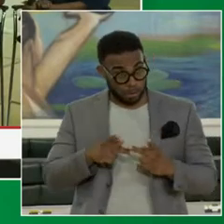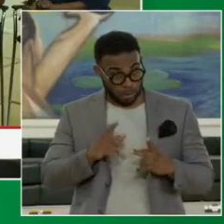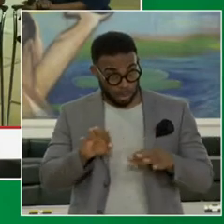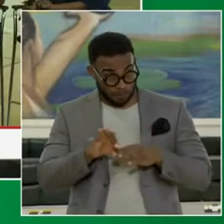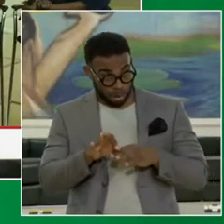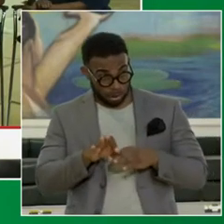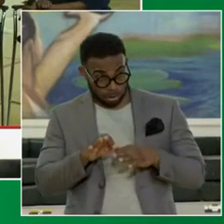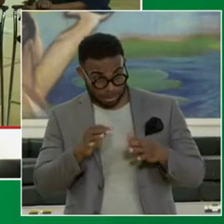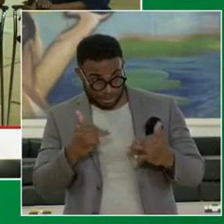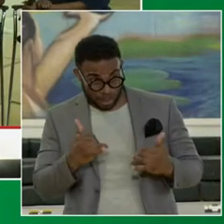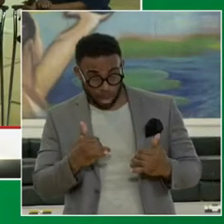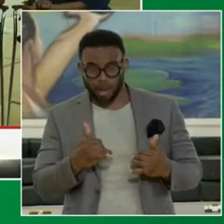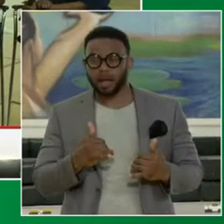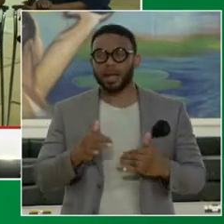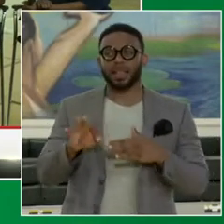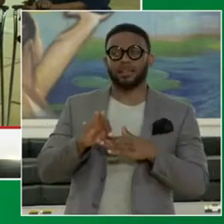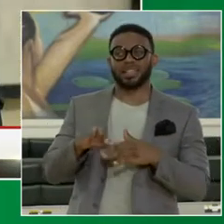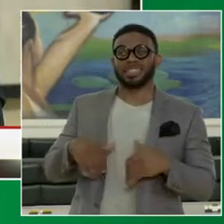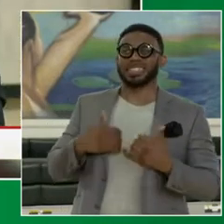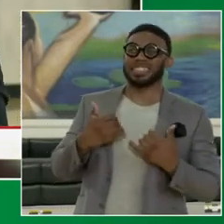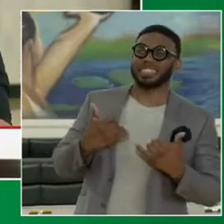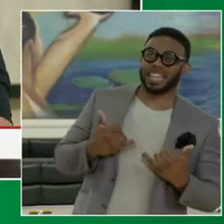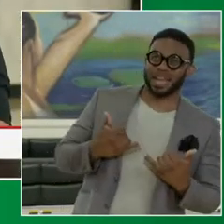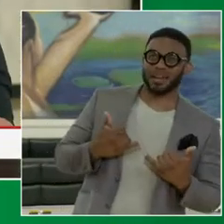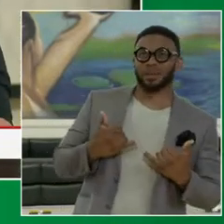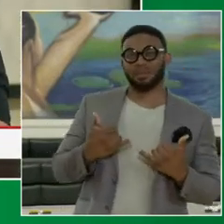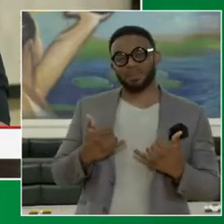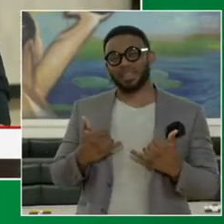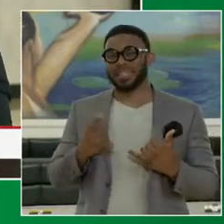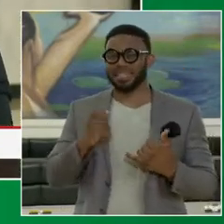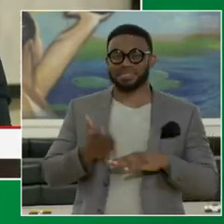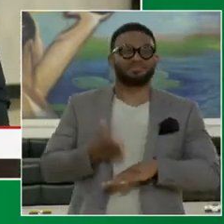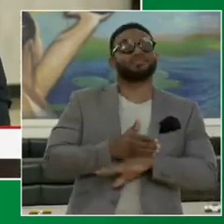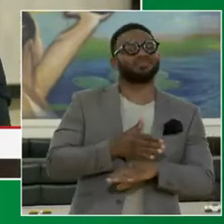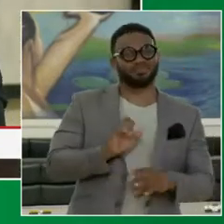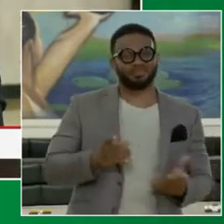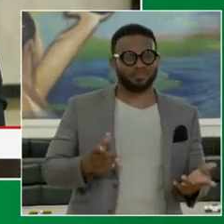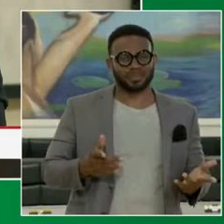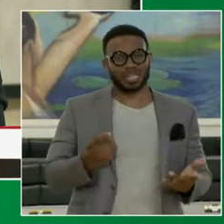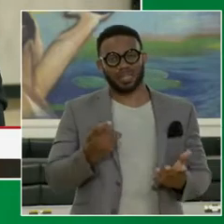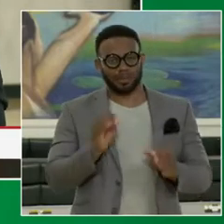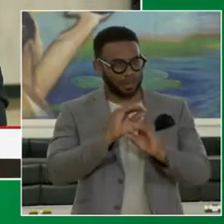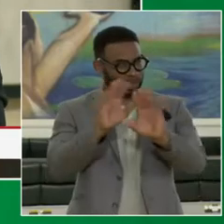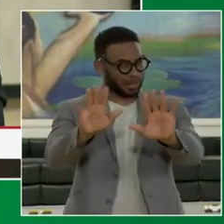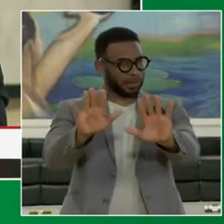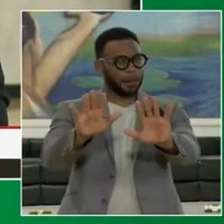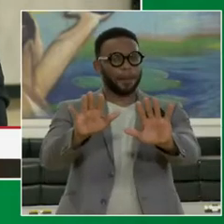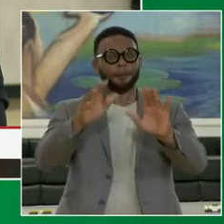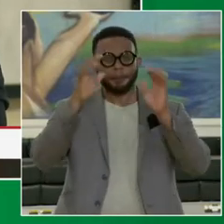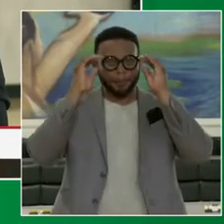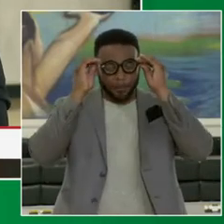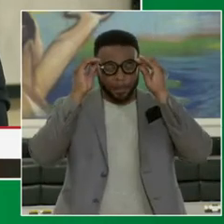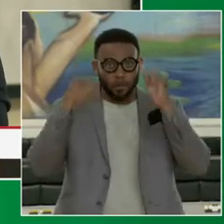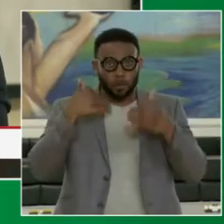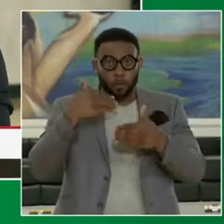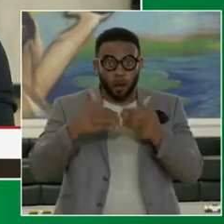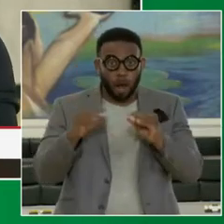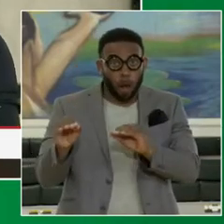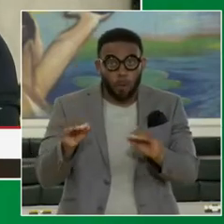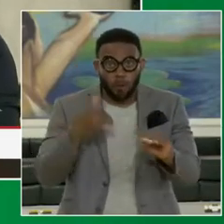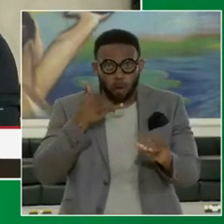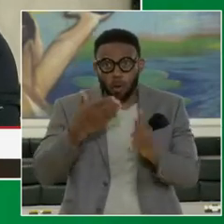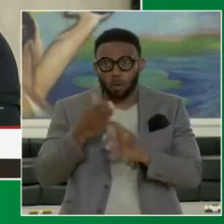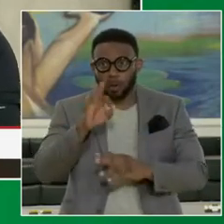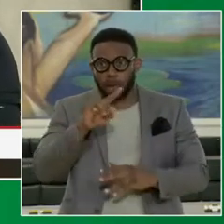function exist now? Or the function exists now, but it needs to be upped. So. Okay. And a little bit of clarity towards it. That whole process of moving the call along